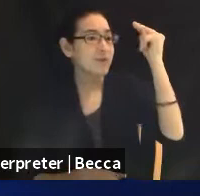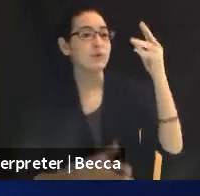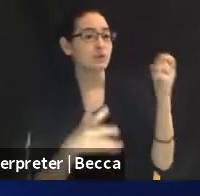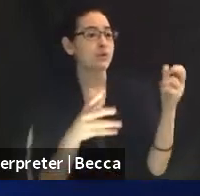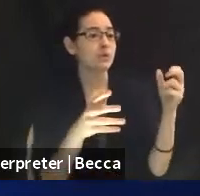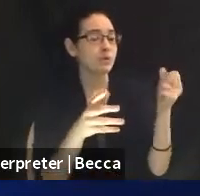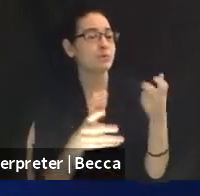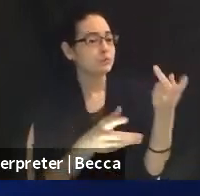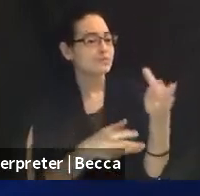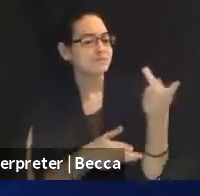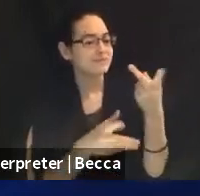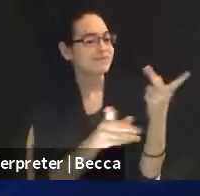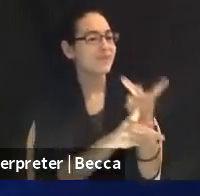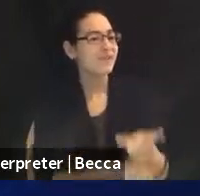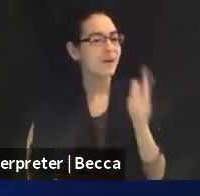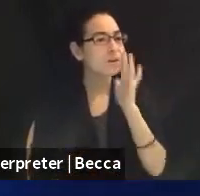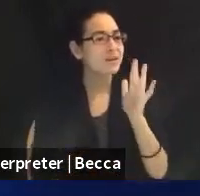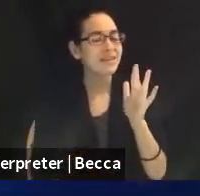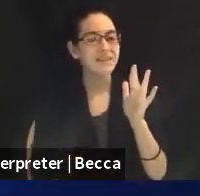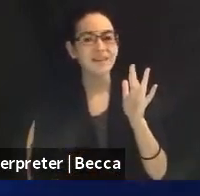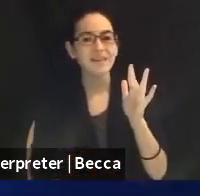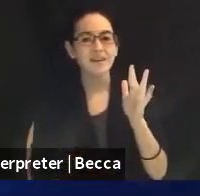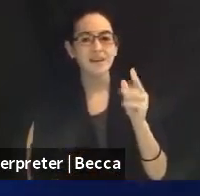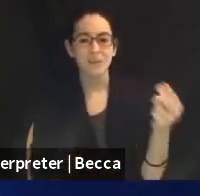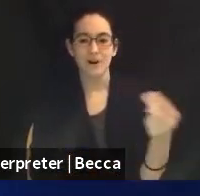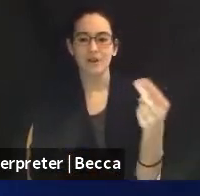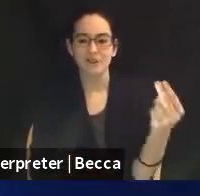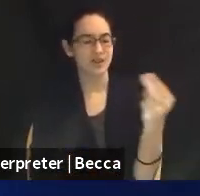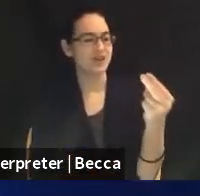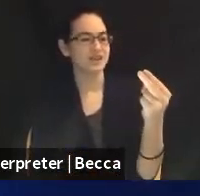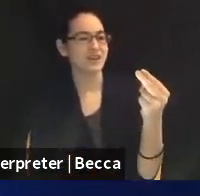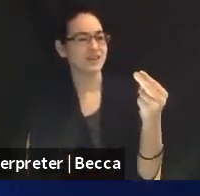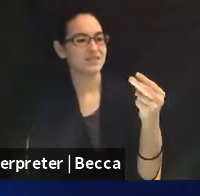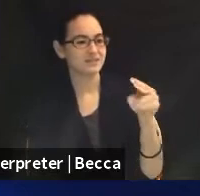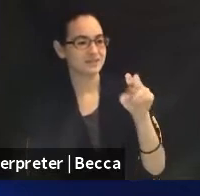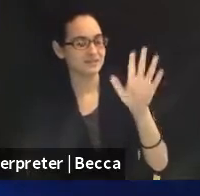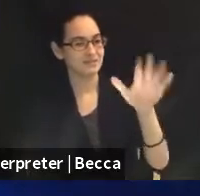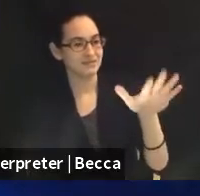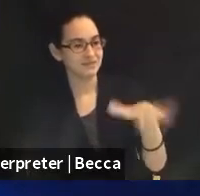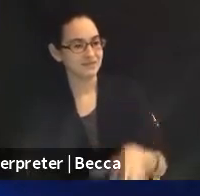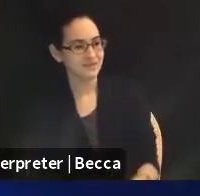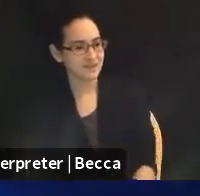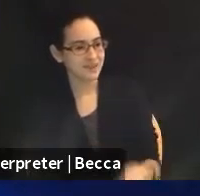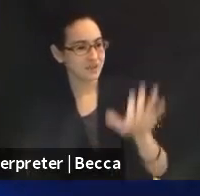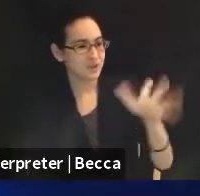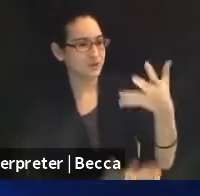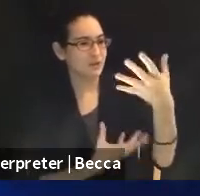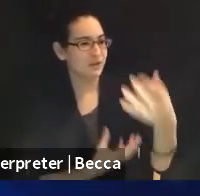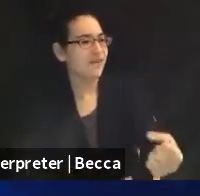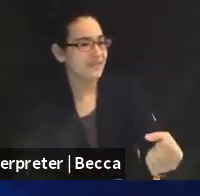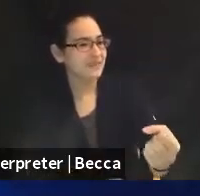together. But then I had to look at her on Thursday and I had to say, but your confidence can't be in